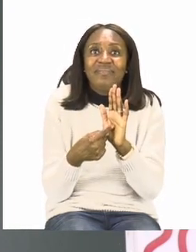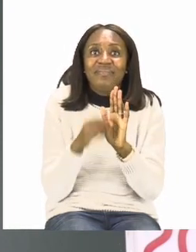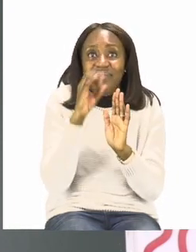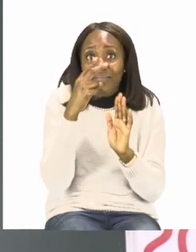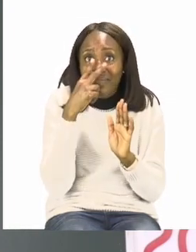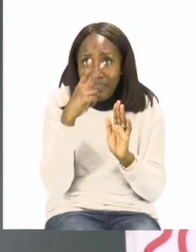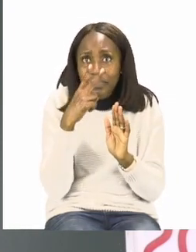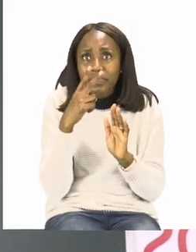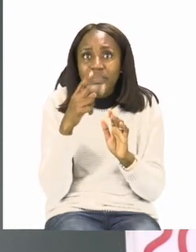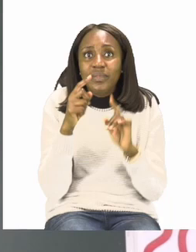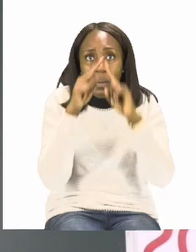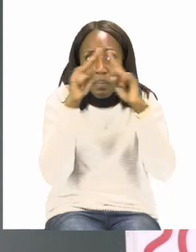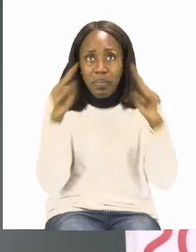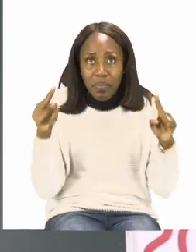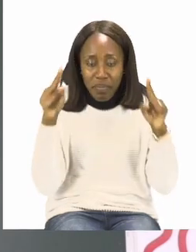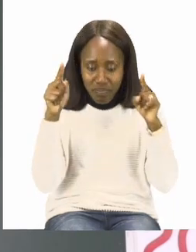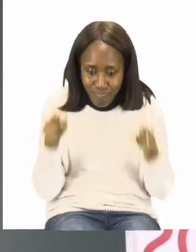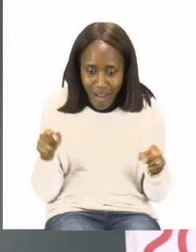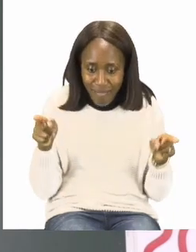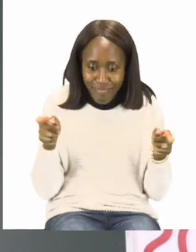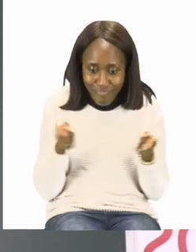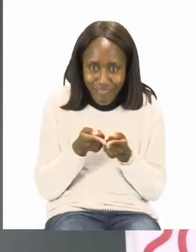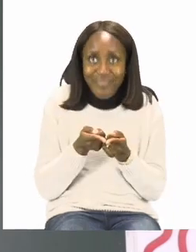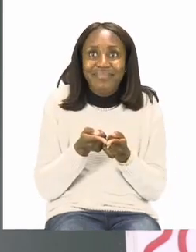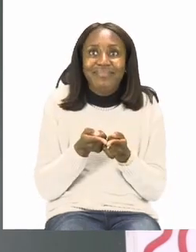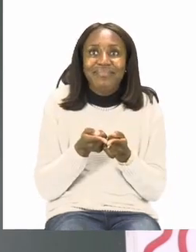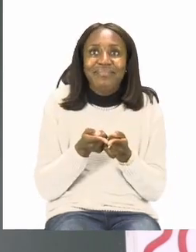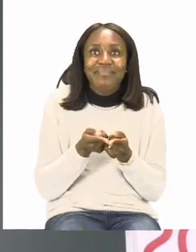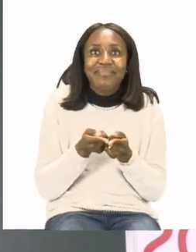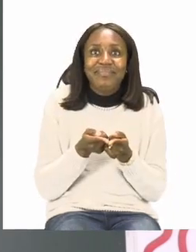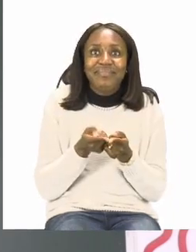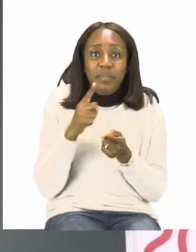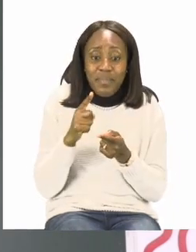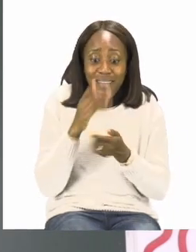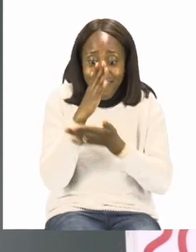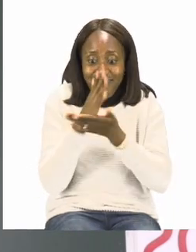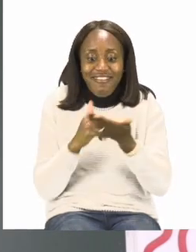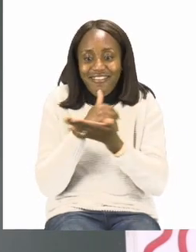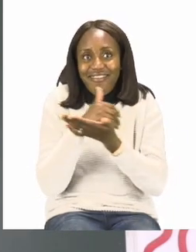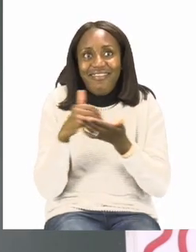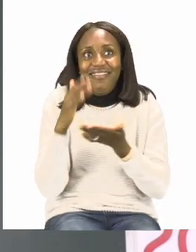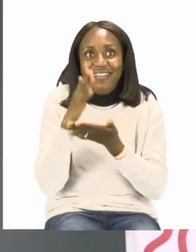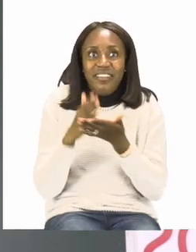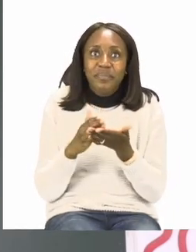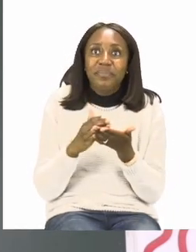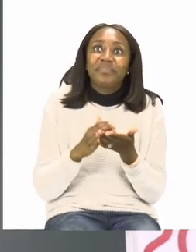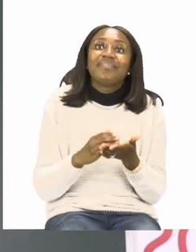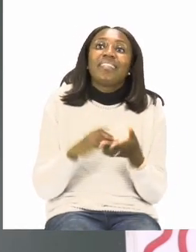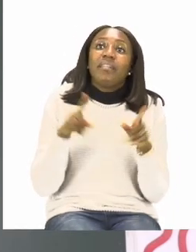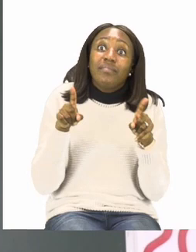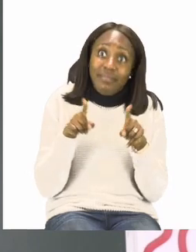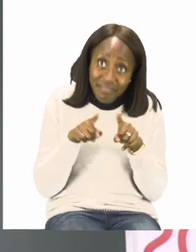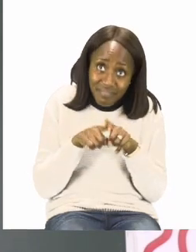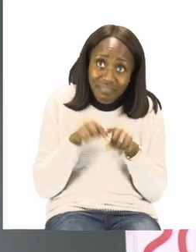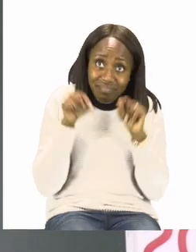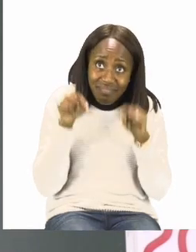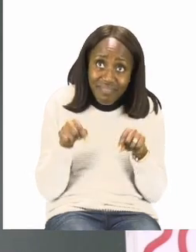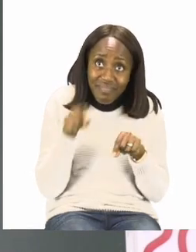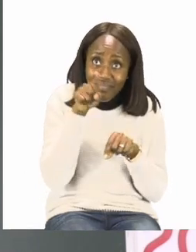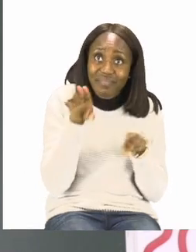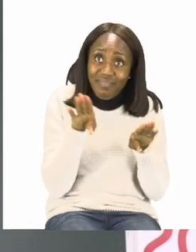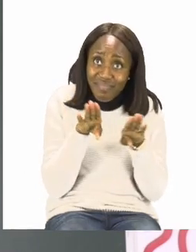whole shape, it is still a pentagon. So take your time, boys and girls, use